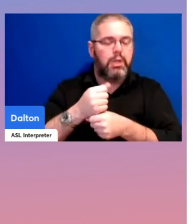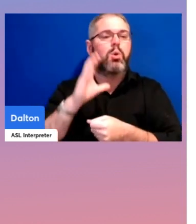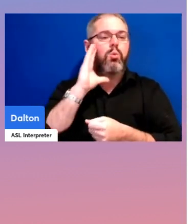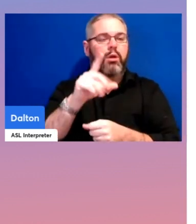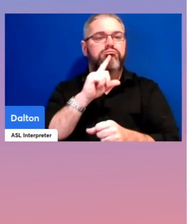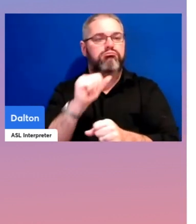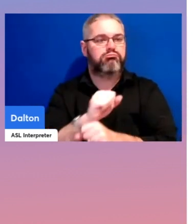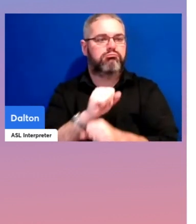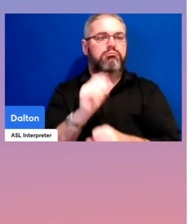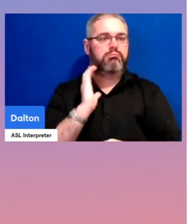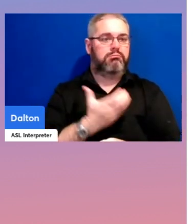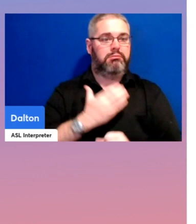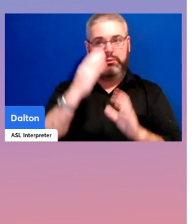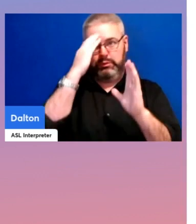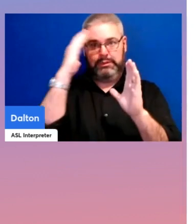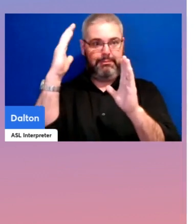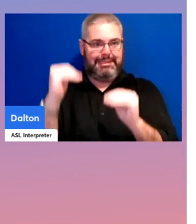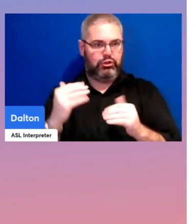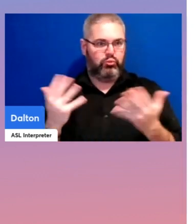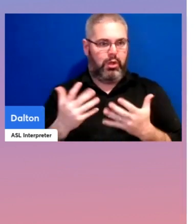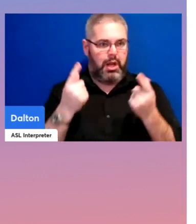our expectations of outputs.